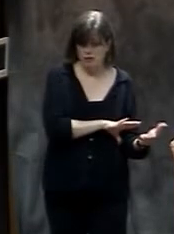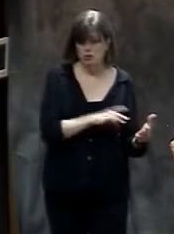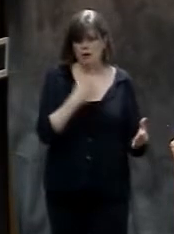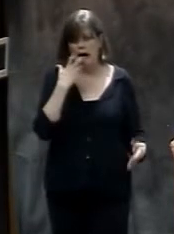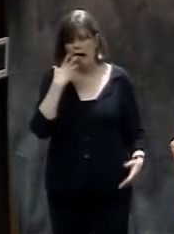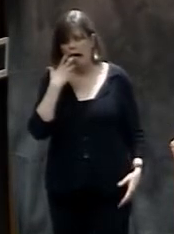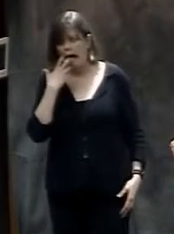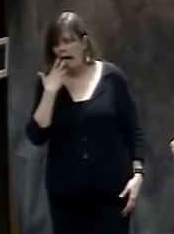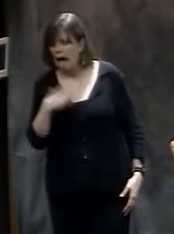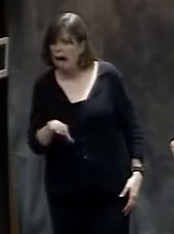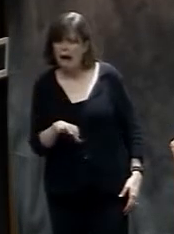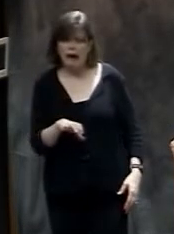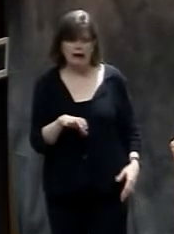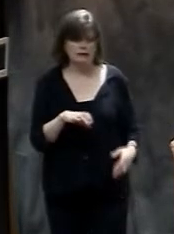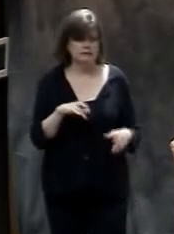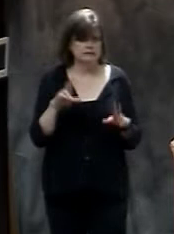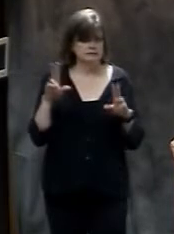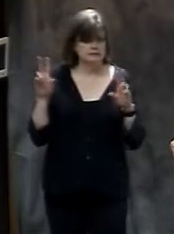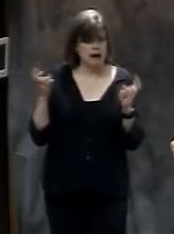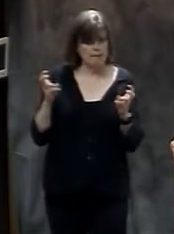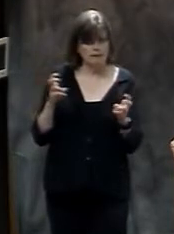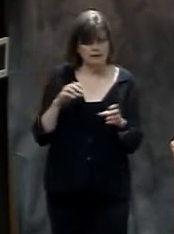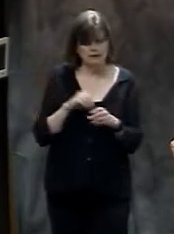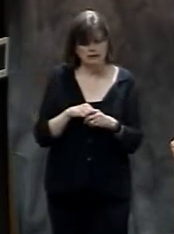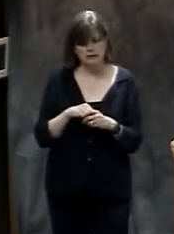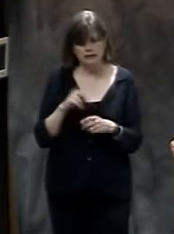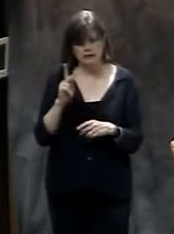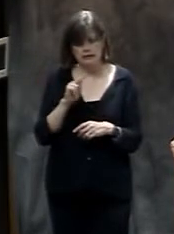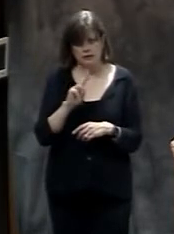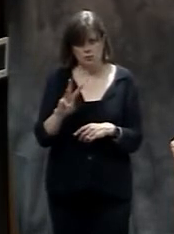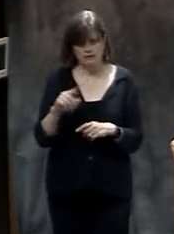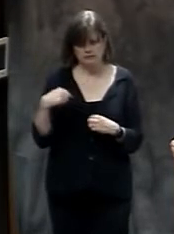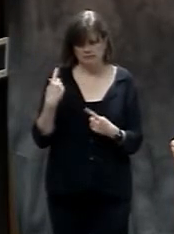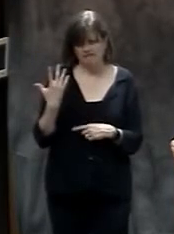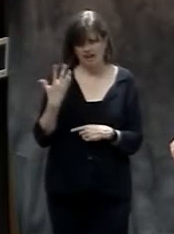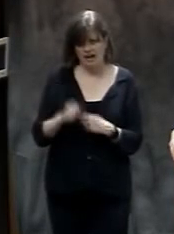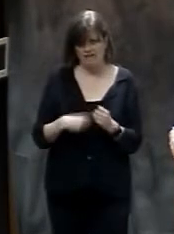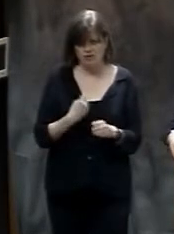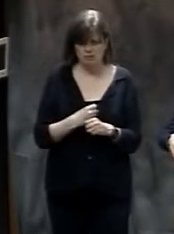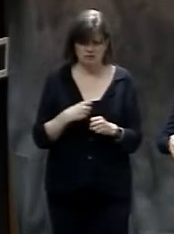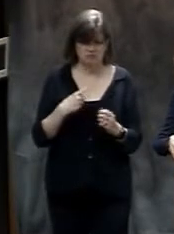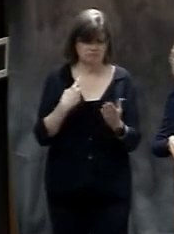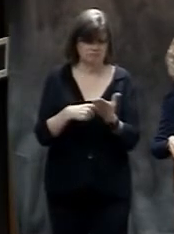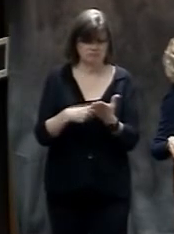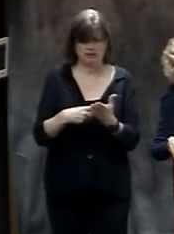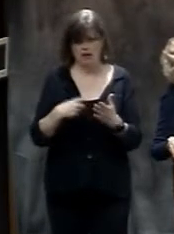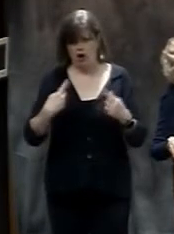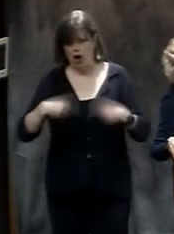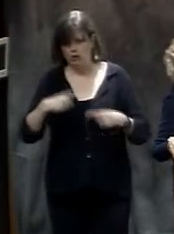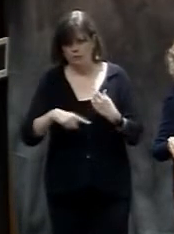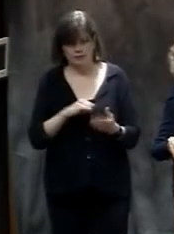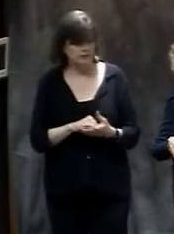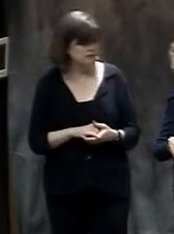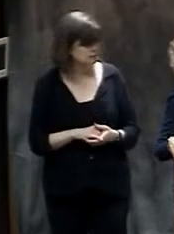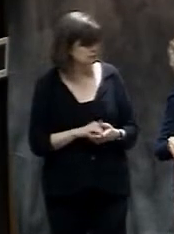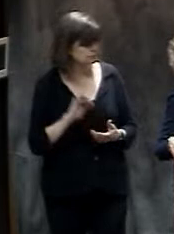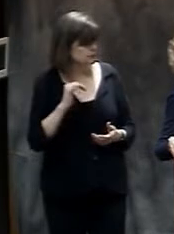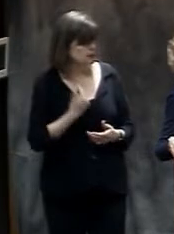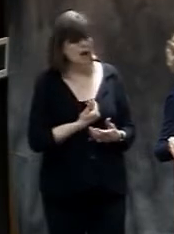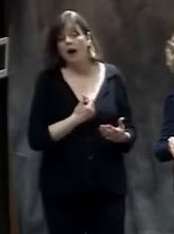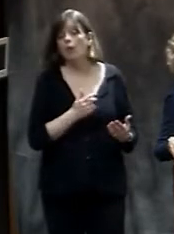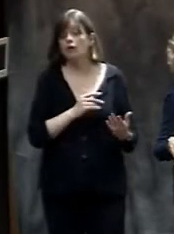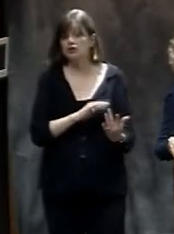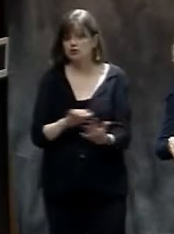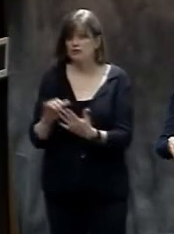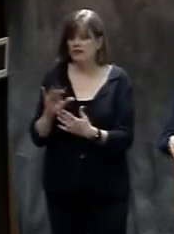last 5 years, they've been talking about this. So in our survey, we find that 58%